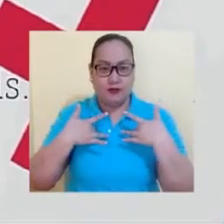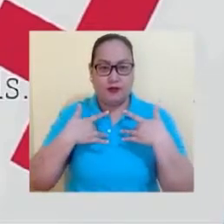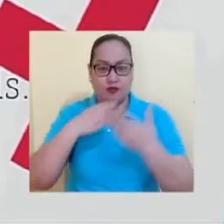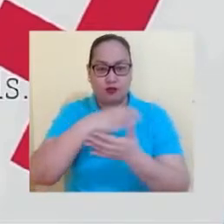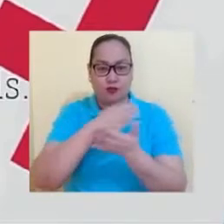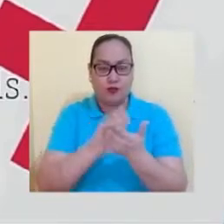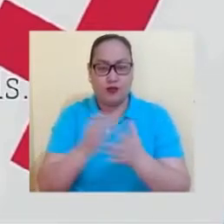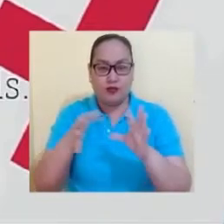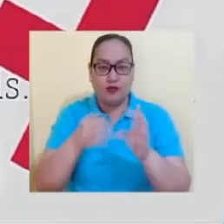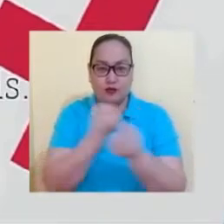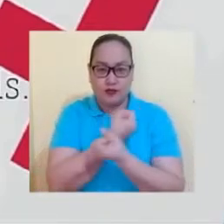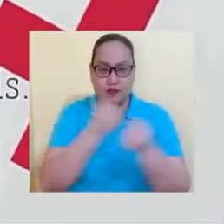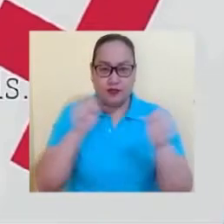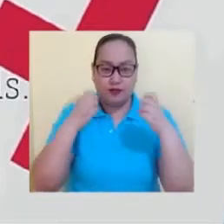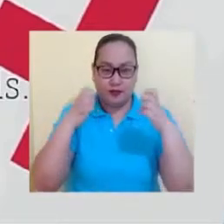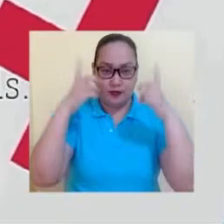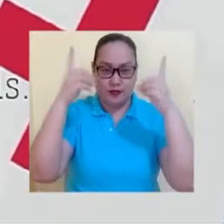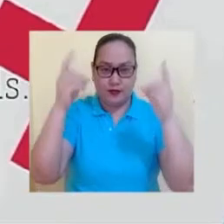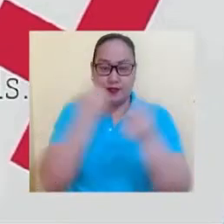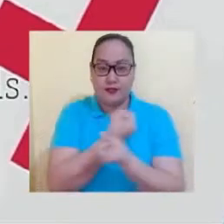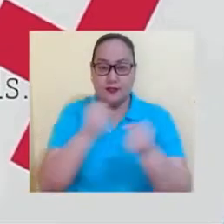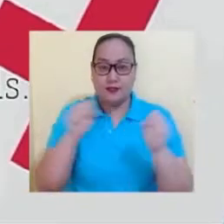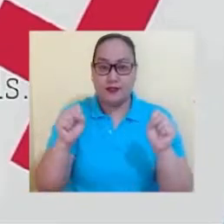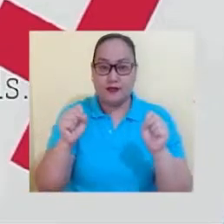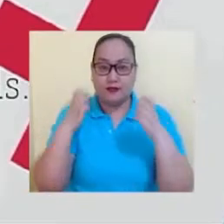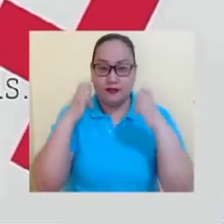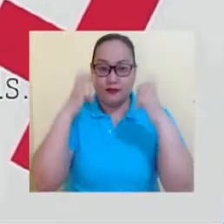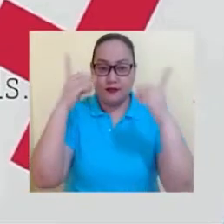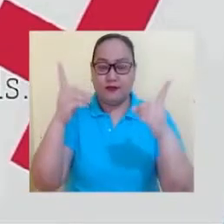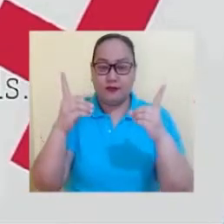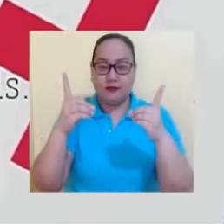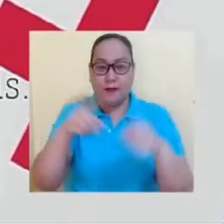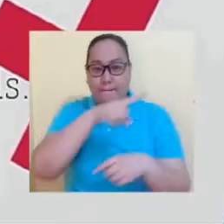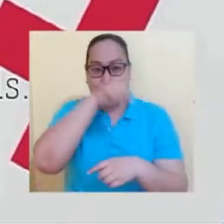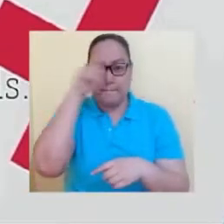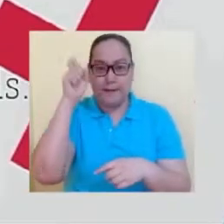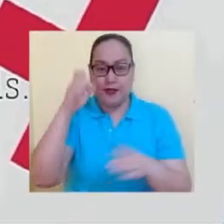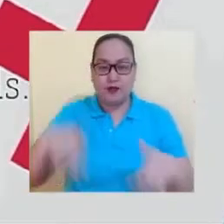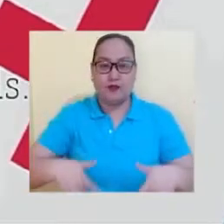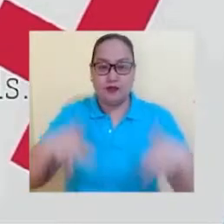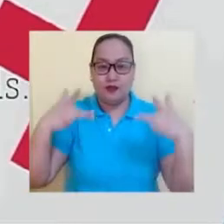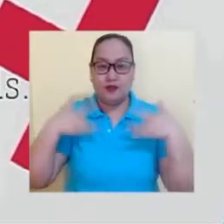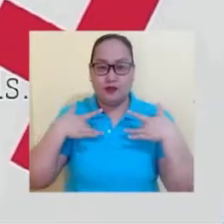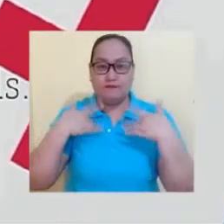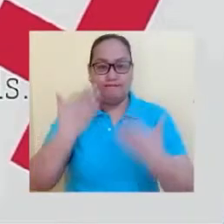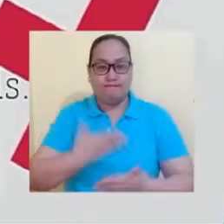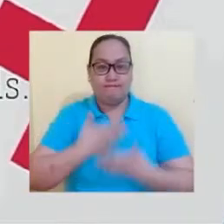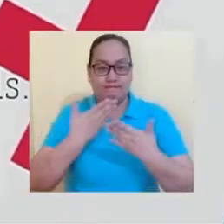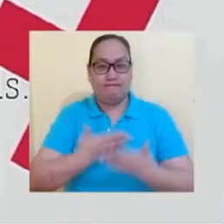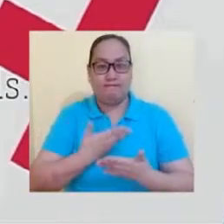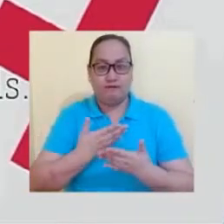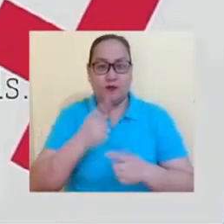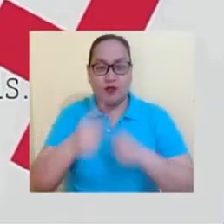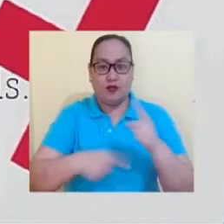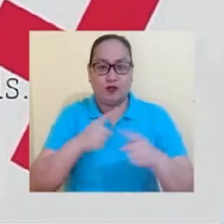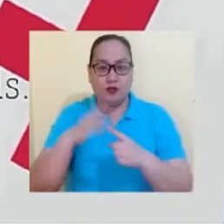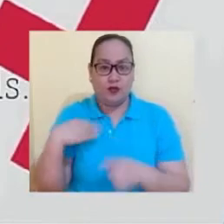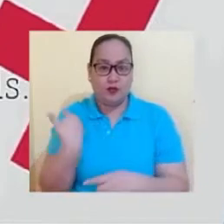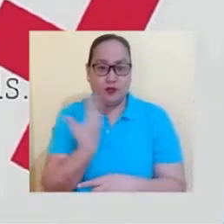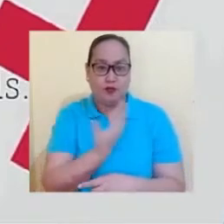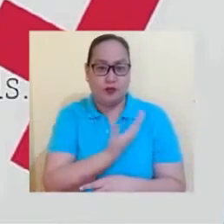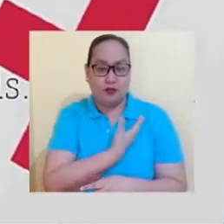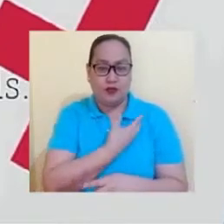education. Safety education is important because living is more enjoyable when we are